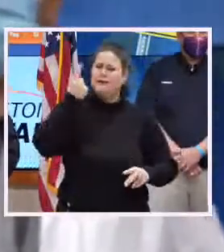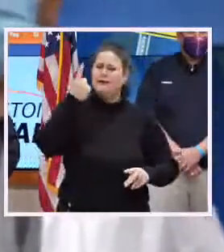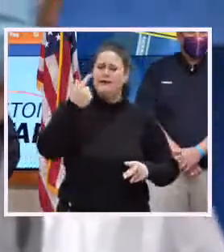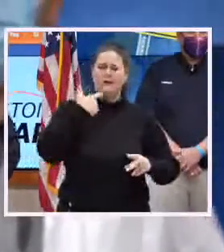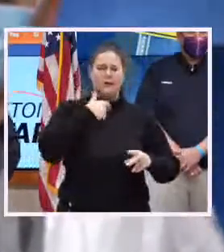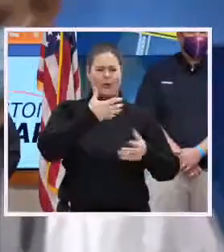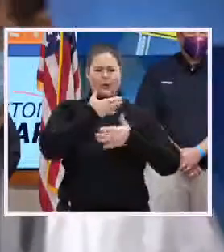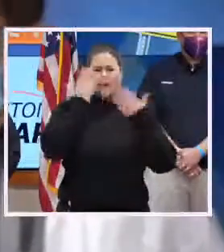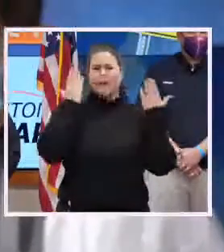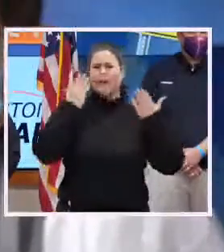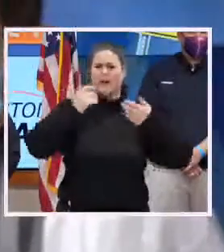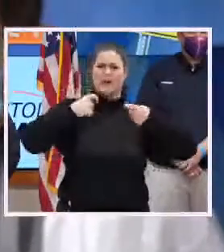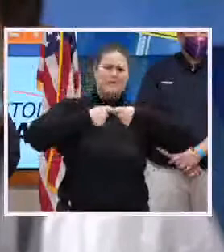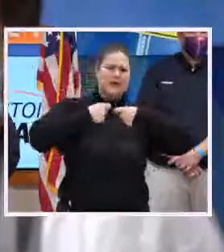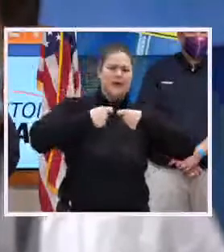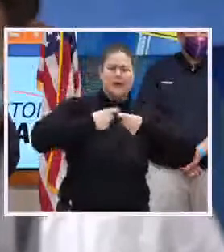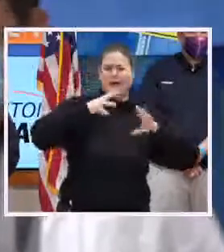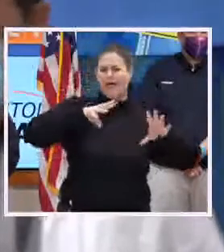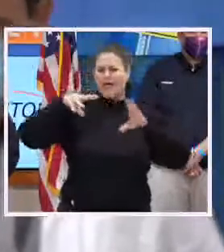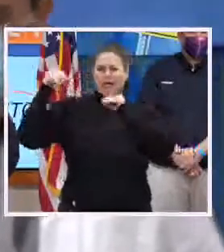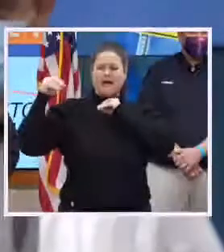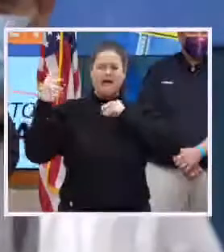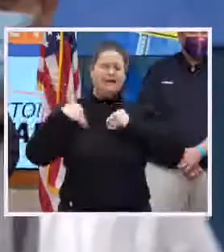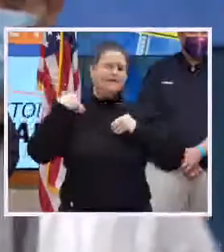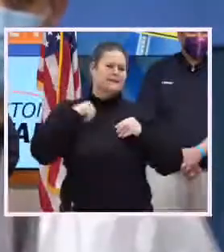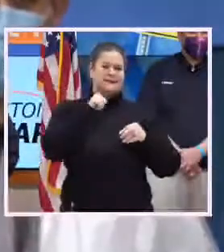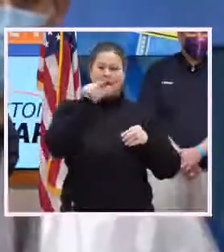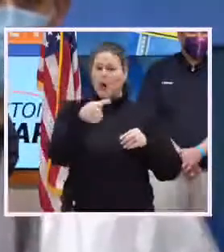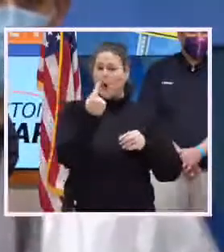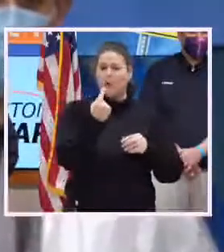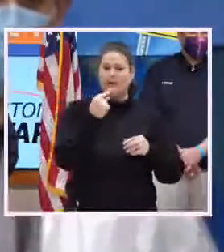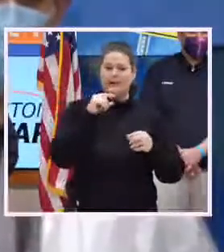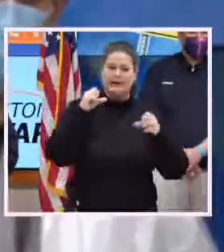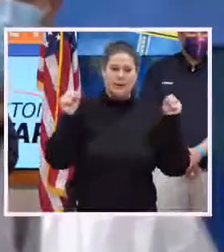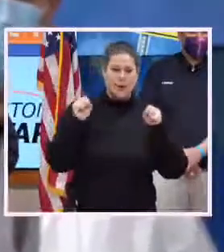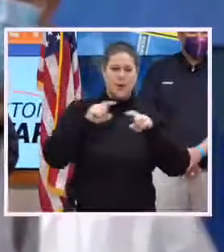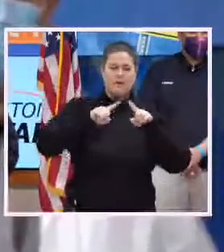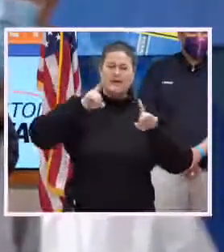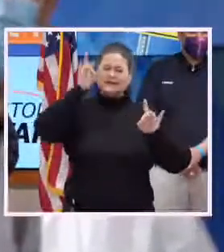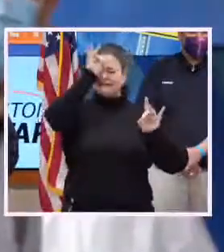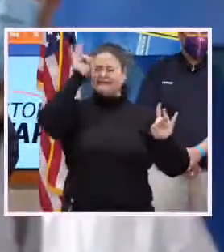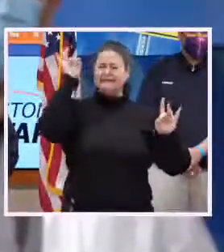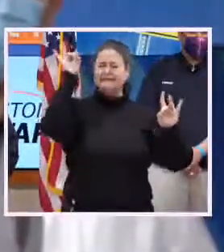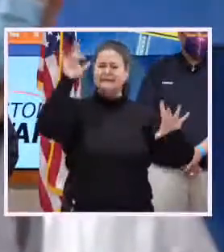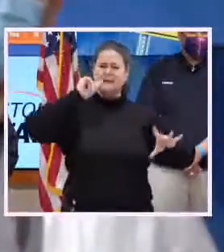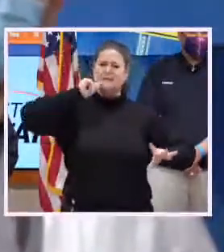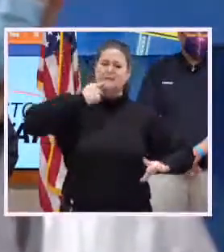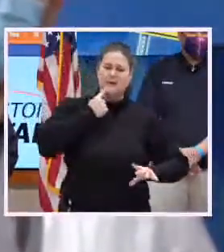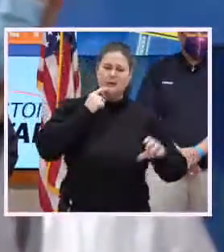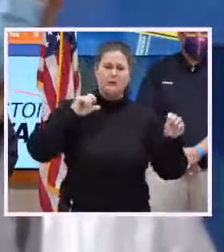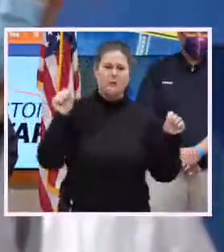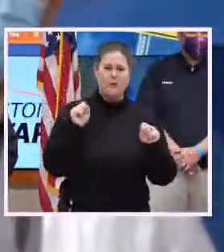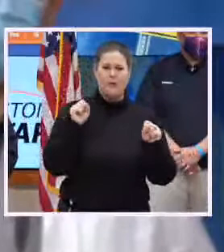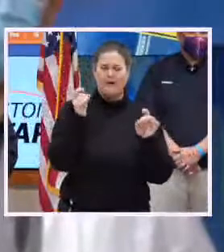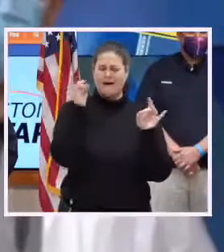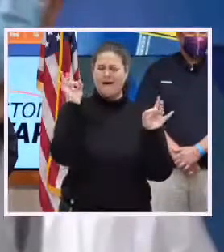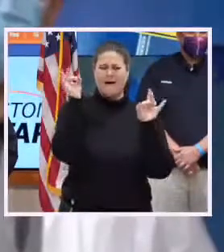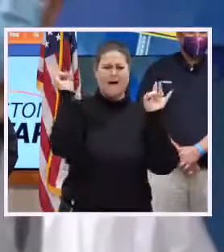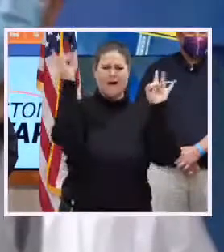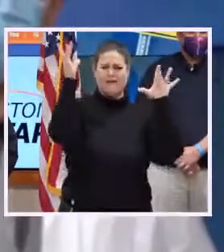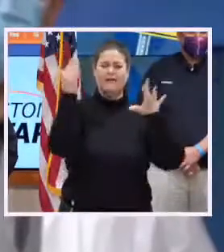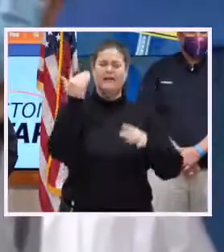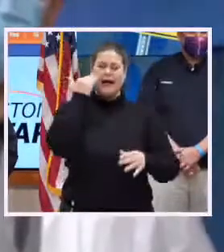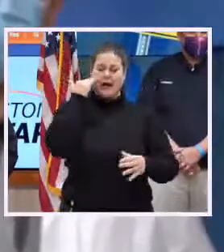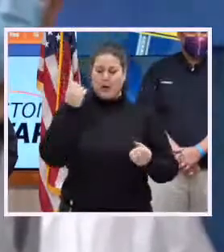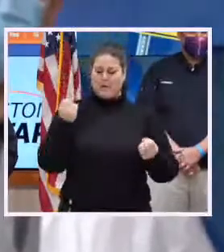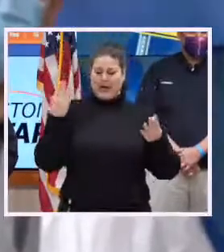without power. It's not just cold, it's bitter cold, it's unbelievably miserable. I can tell you a lot of folks here have